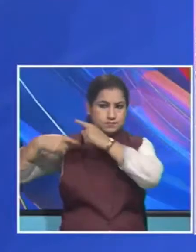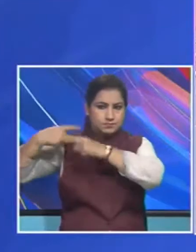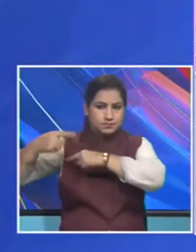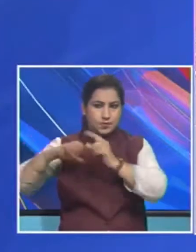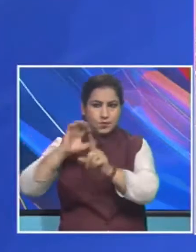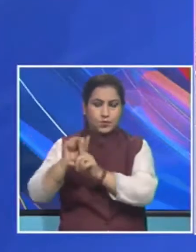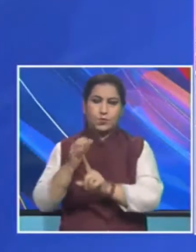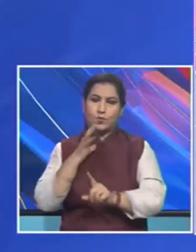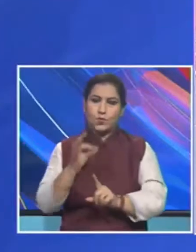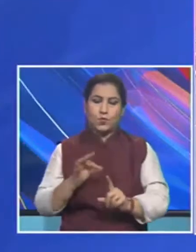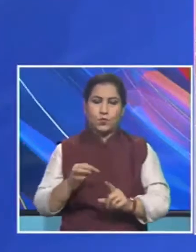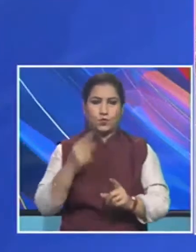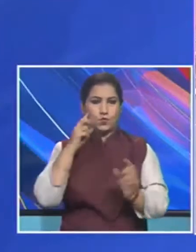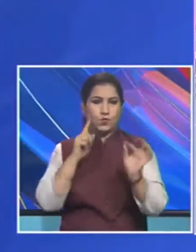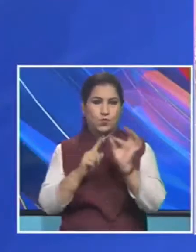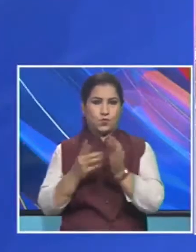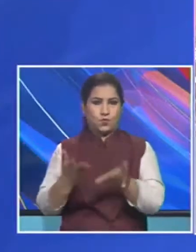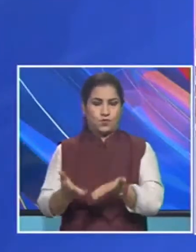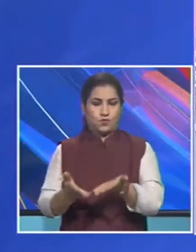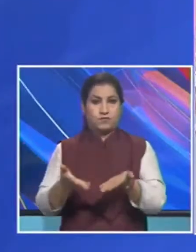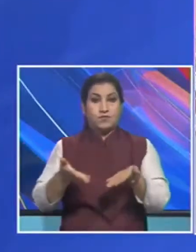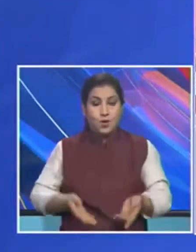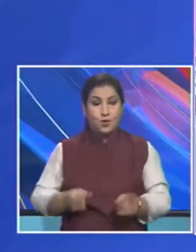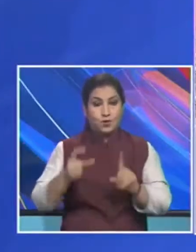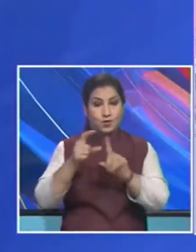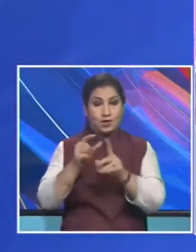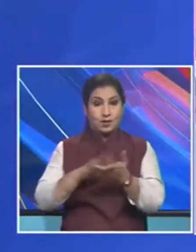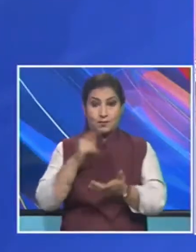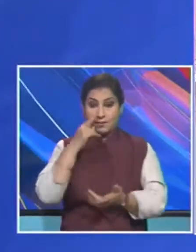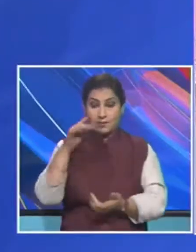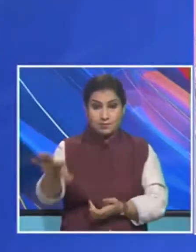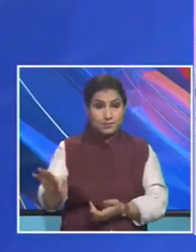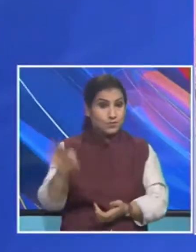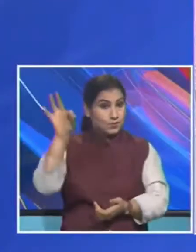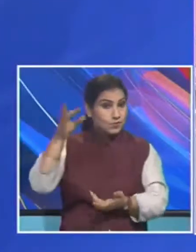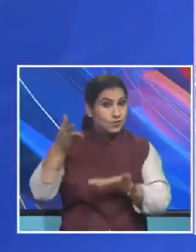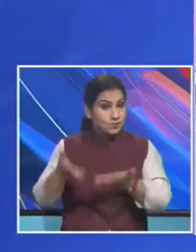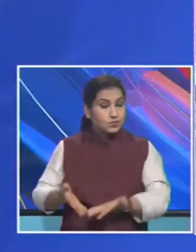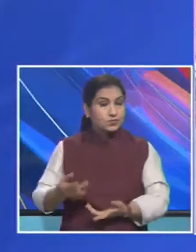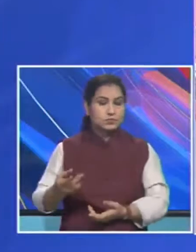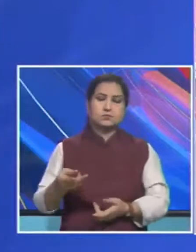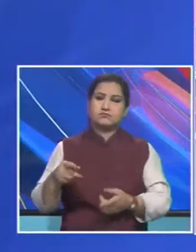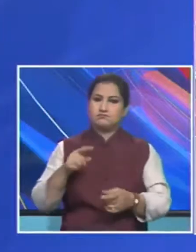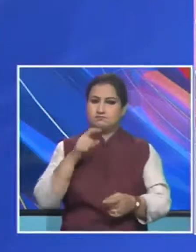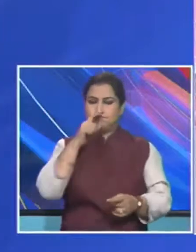governance. Srimati Murmu, as she will shortly take oath today,